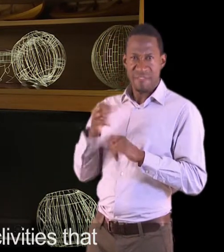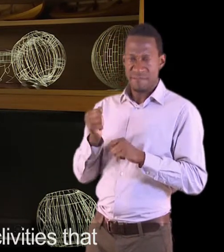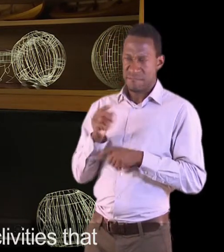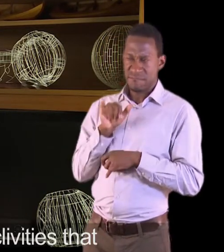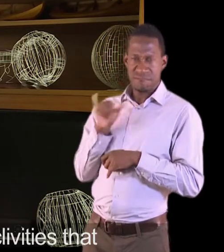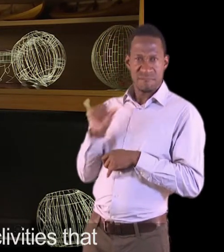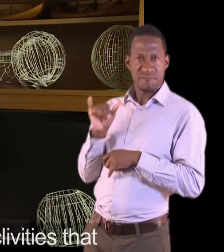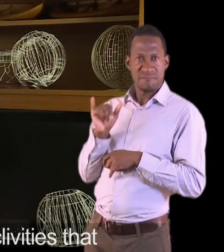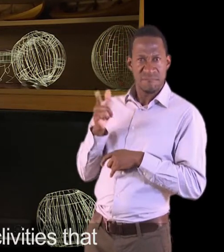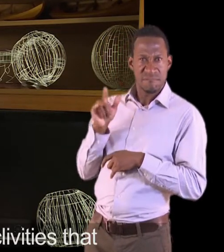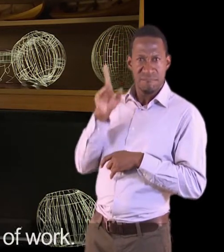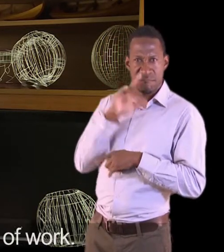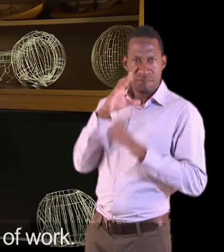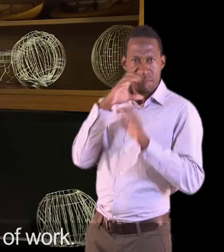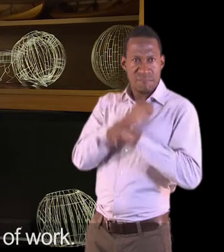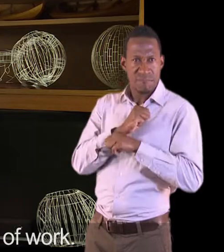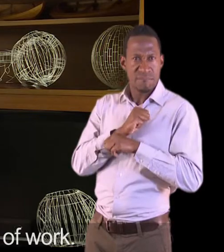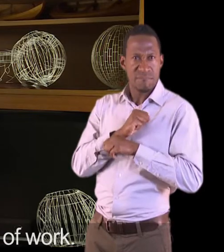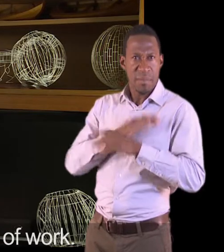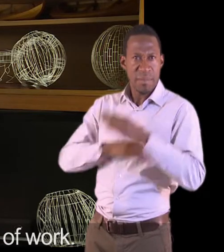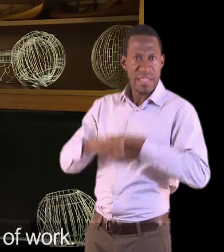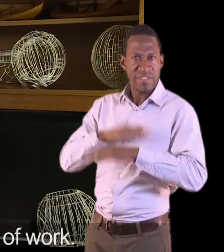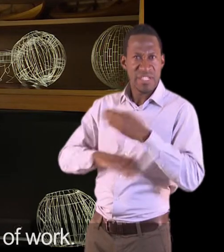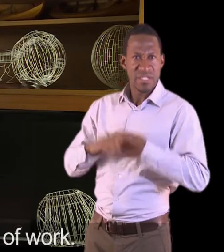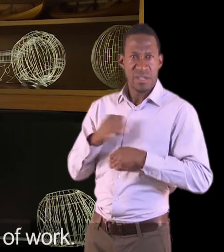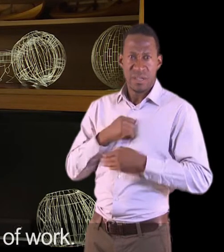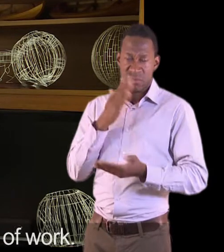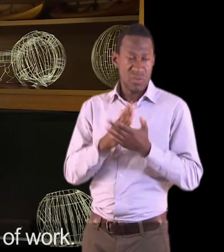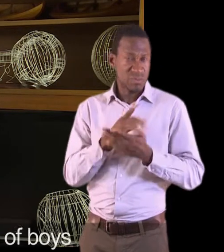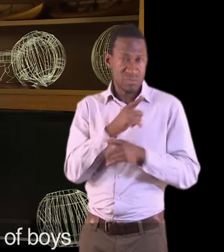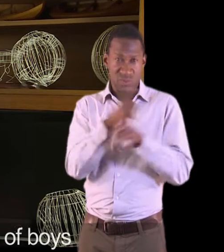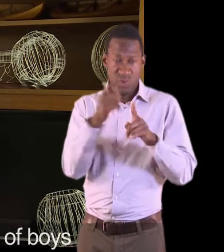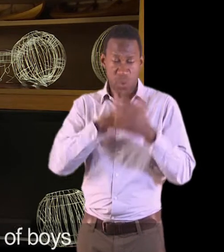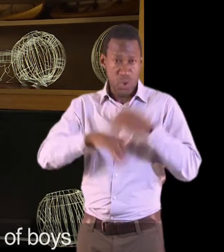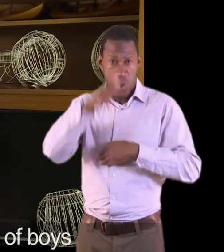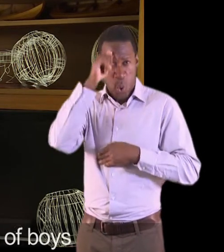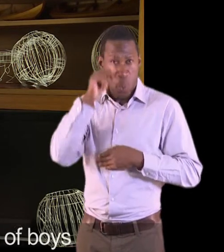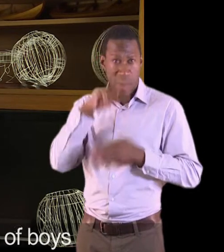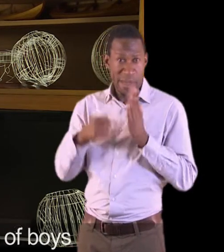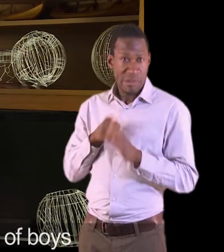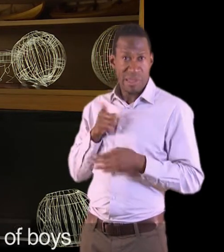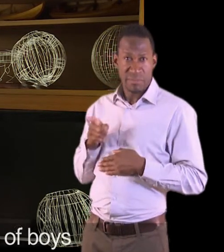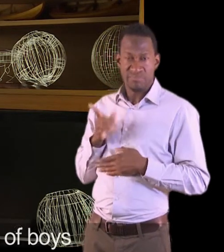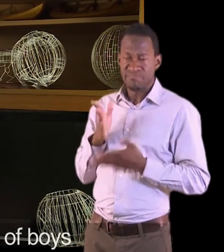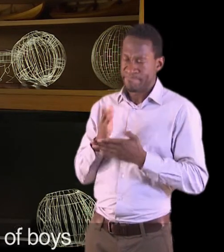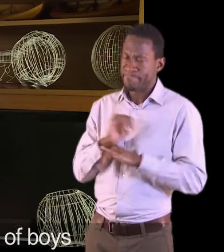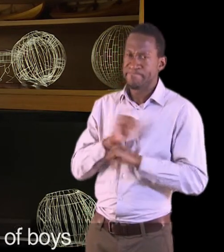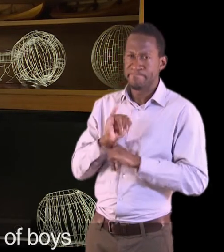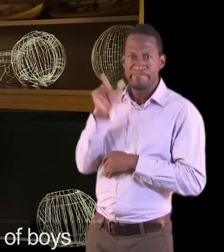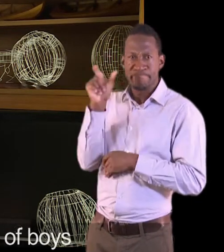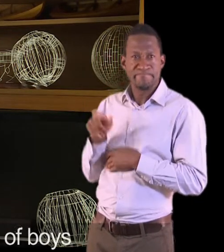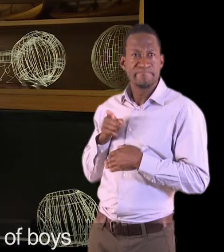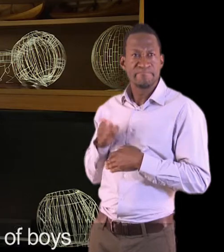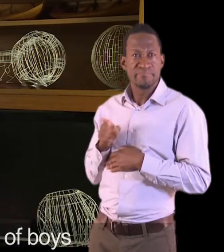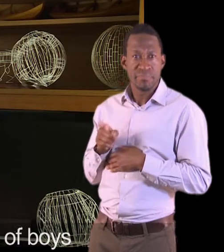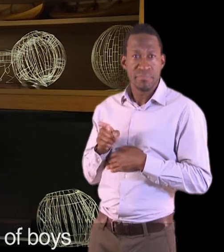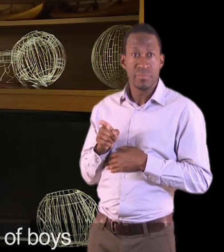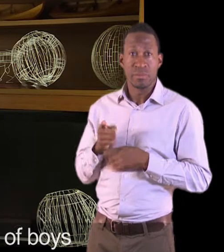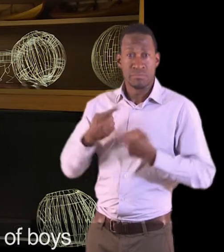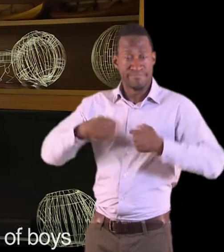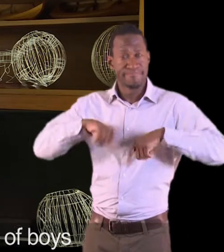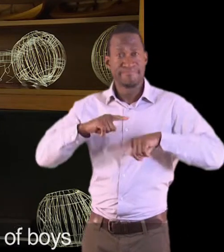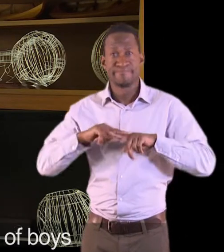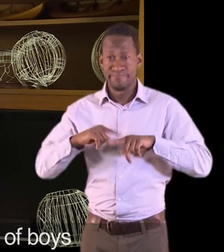to hear about. He was a nasty piece of work. We went to, a bunch of boys